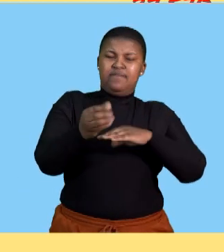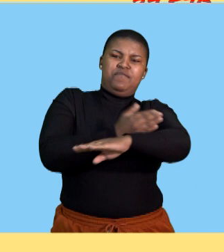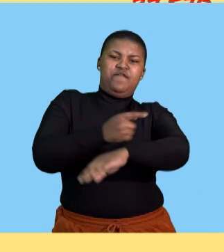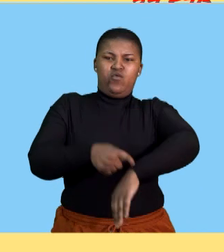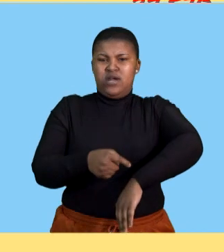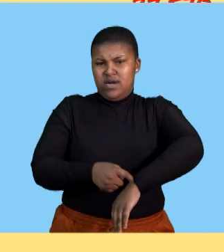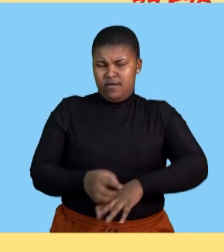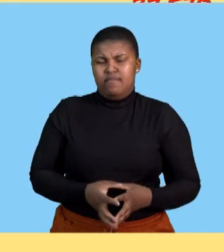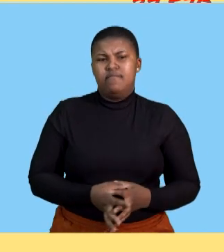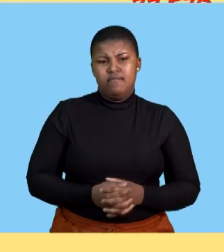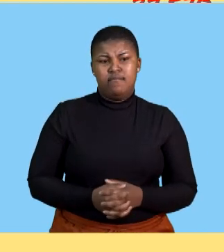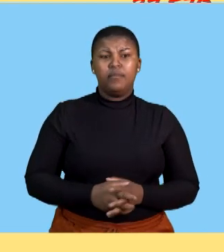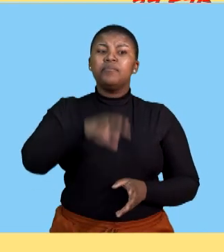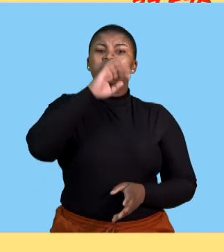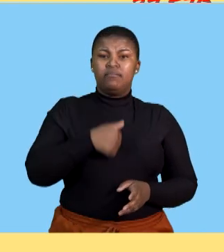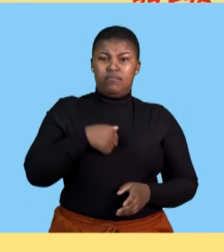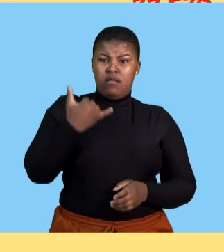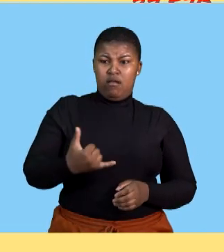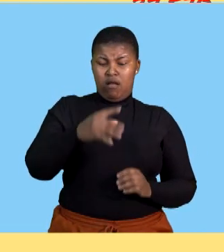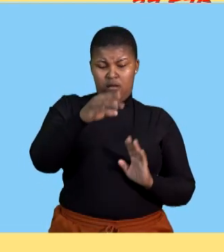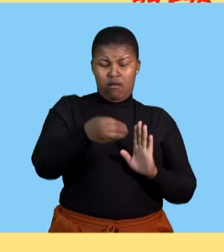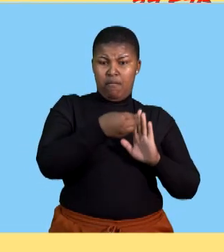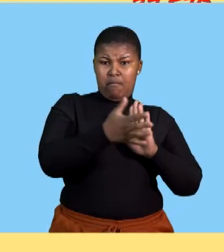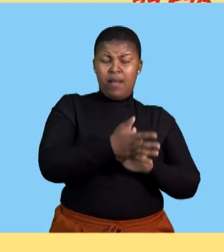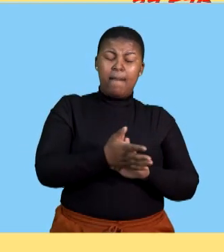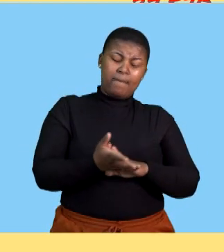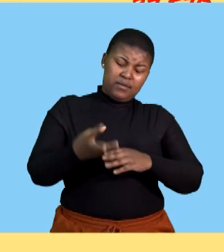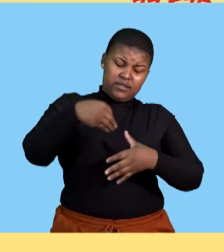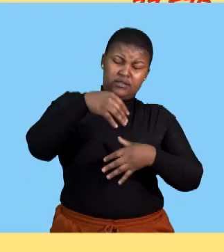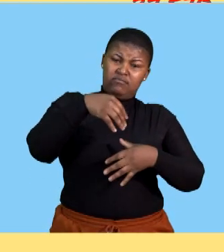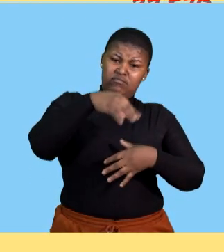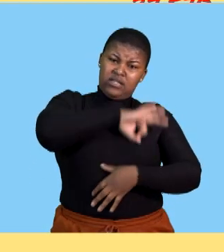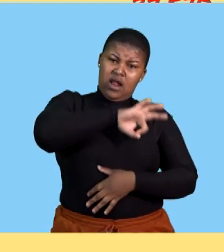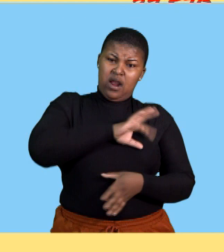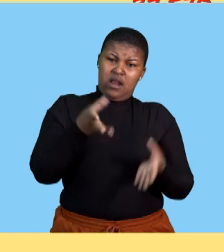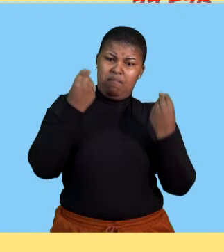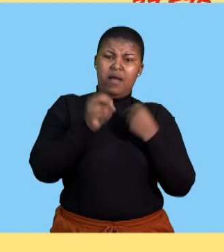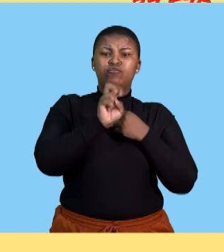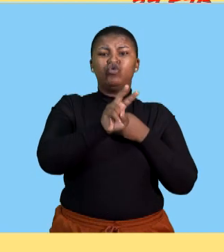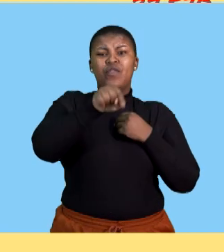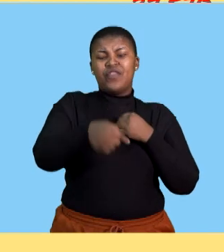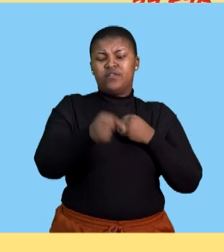2,890 in advance. So I'll come here and I'll say income received in advance,